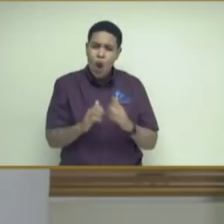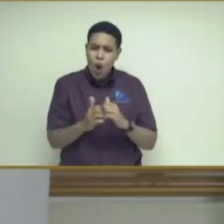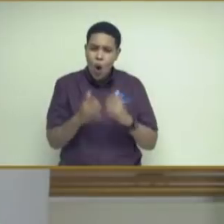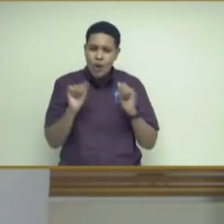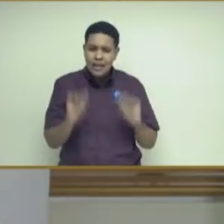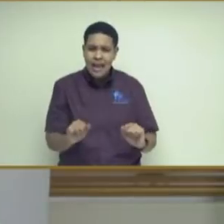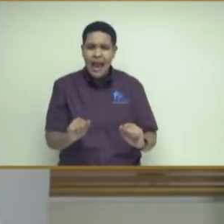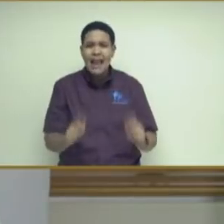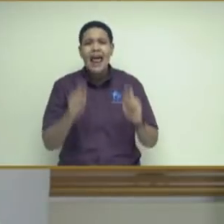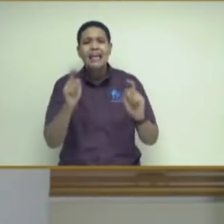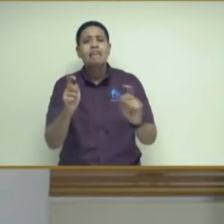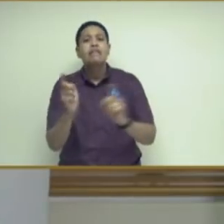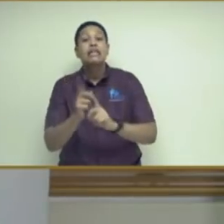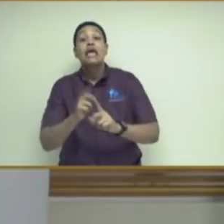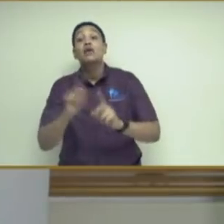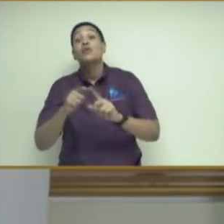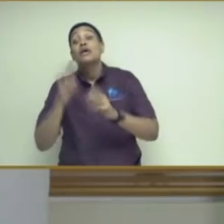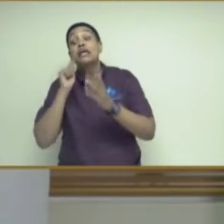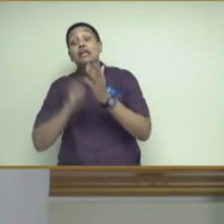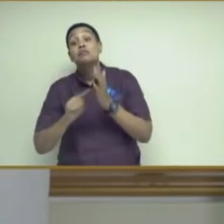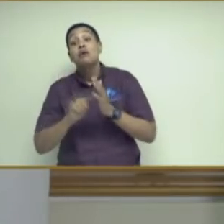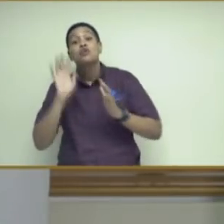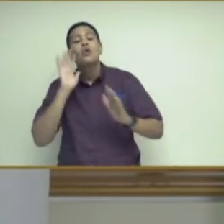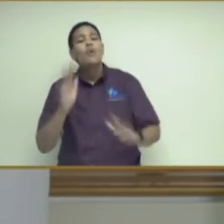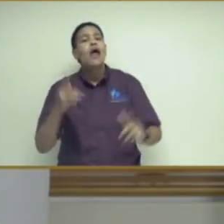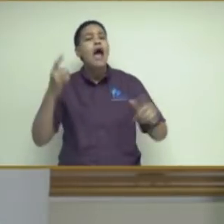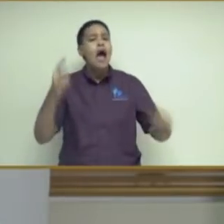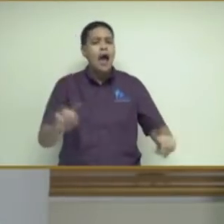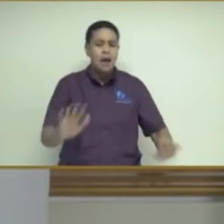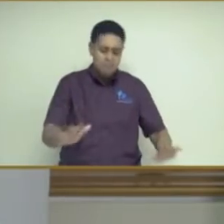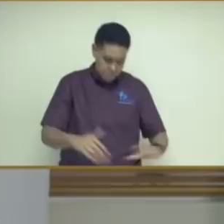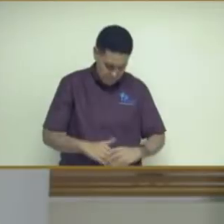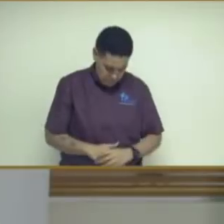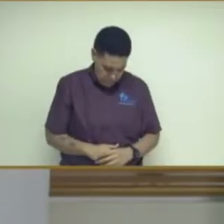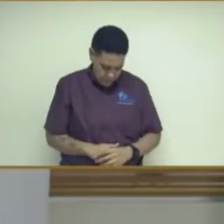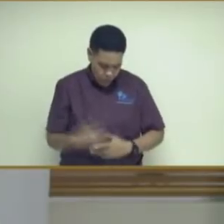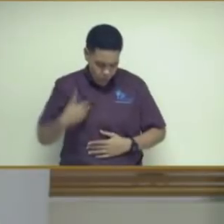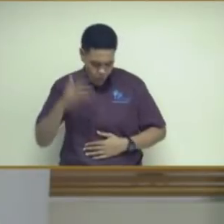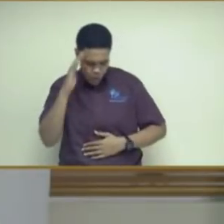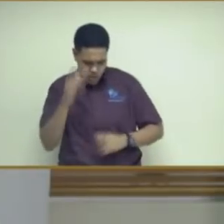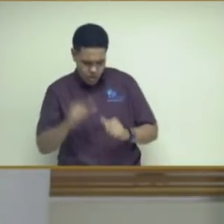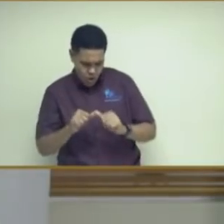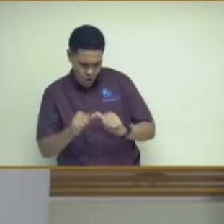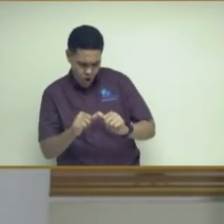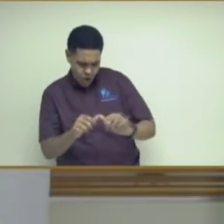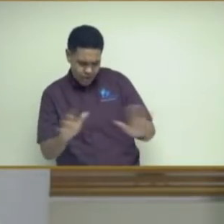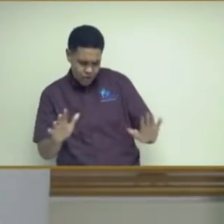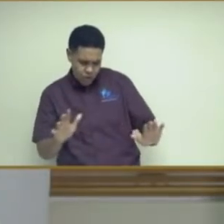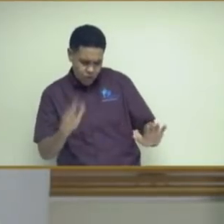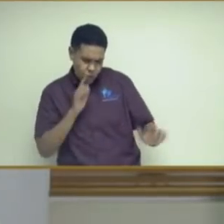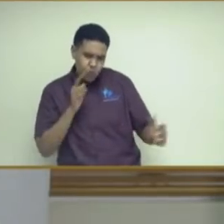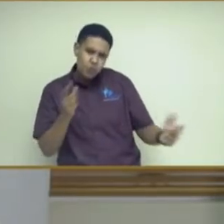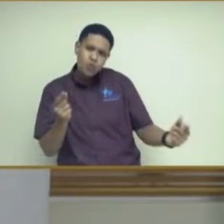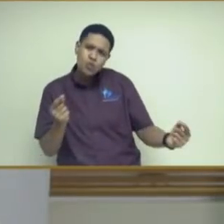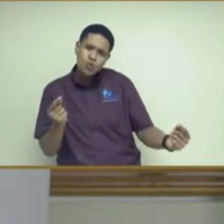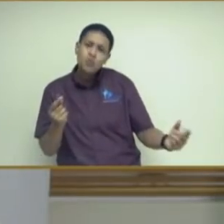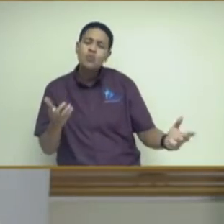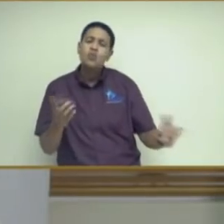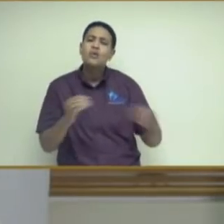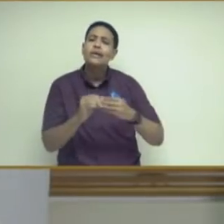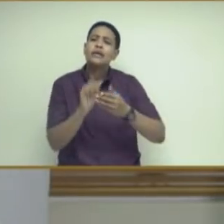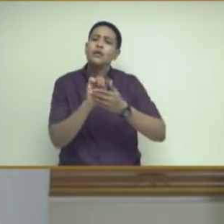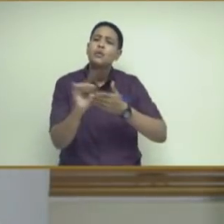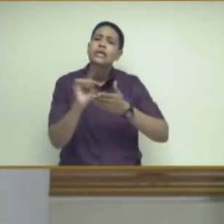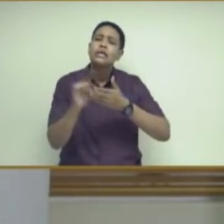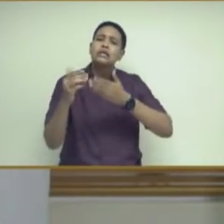and given dates when inspections will take place. And we will continue to do so in the